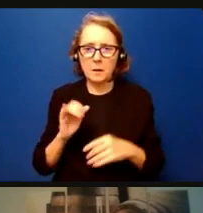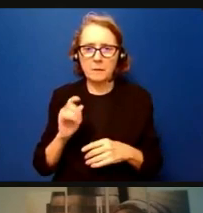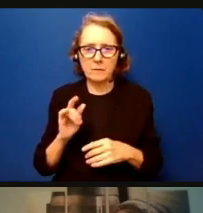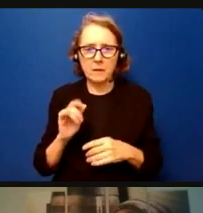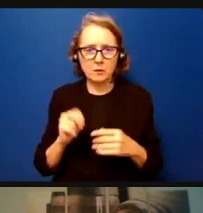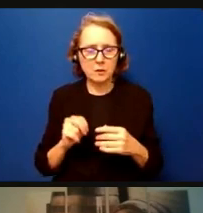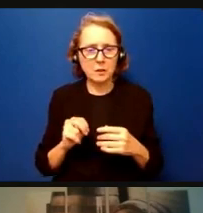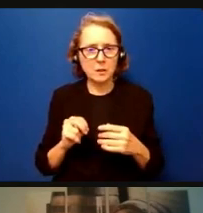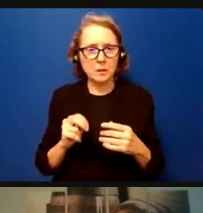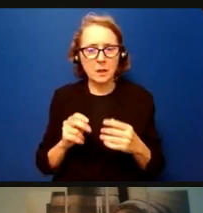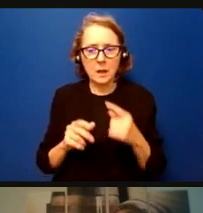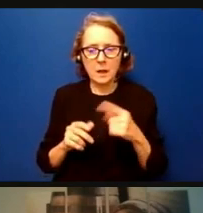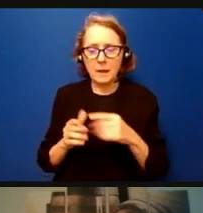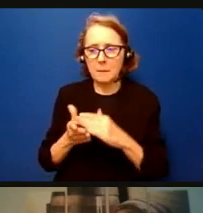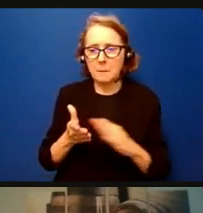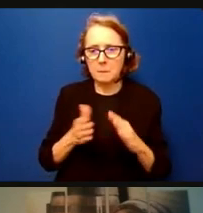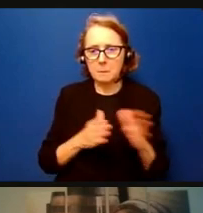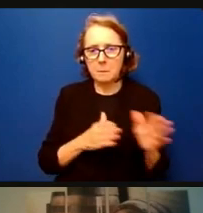plan had to be